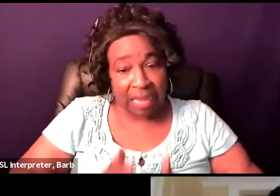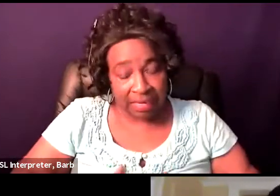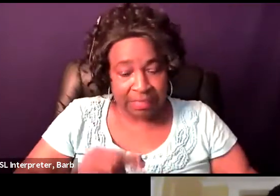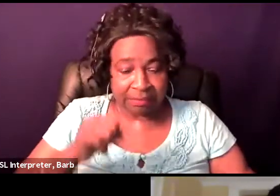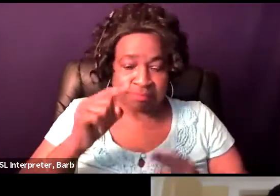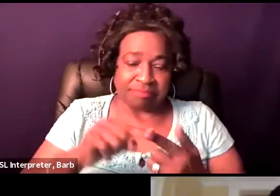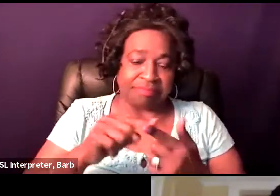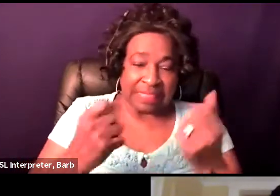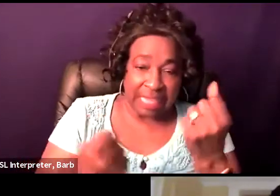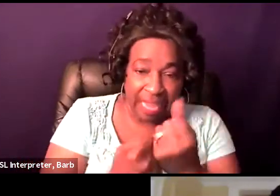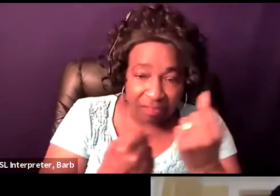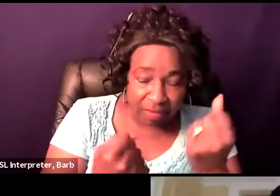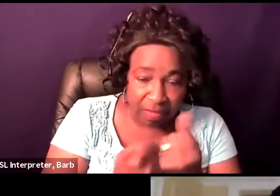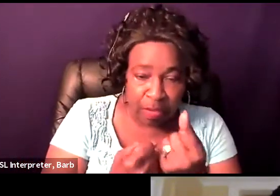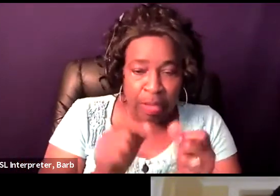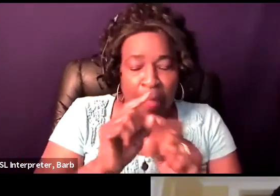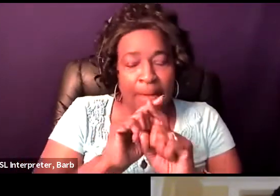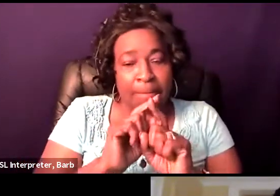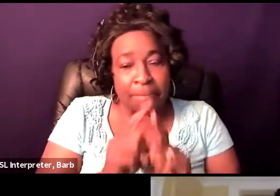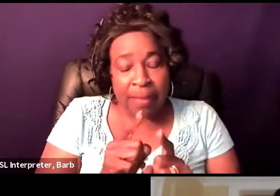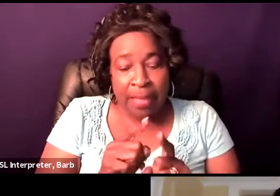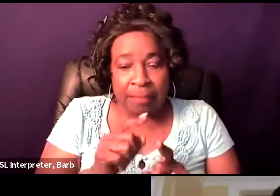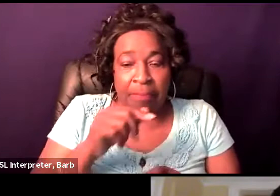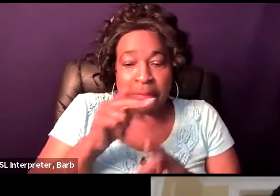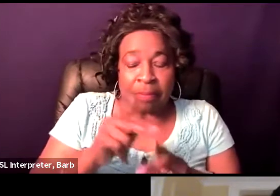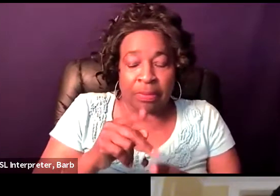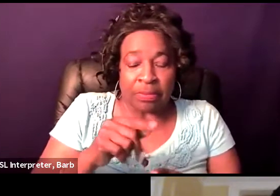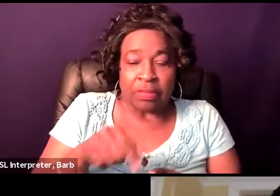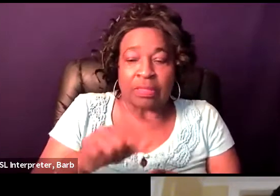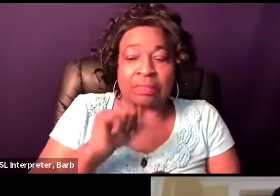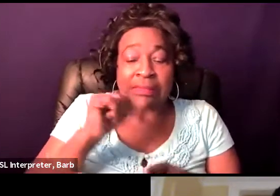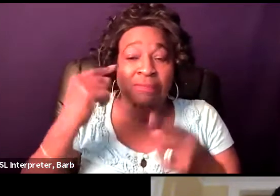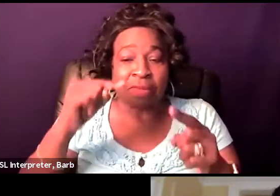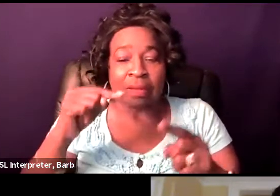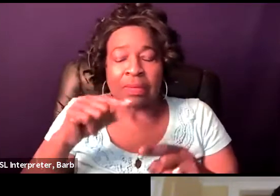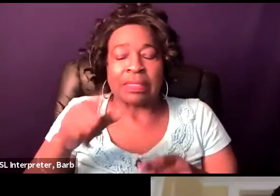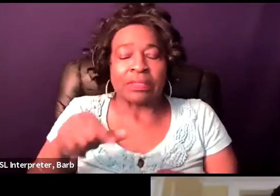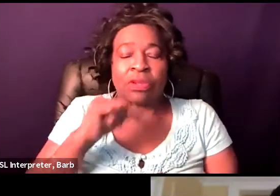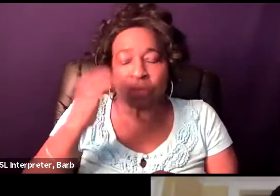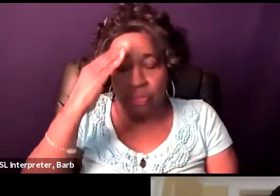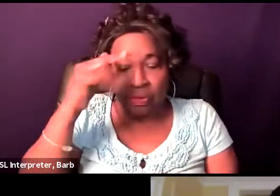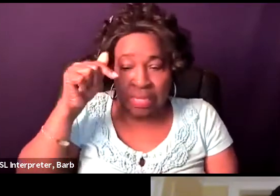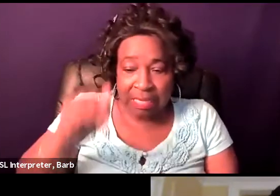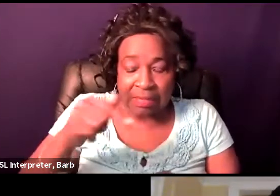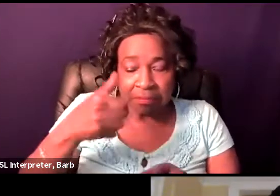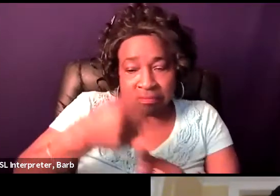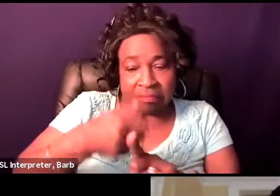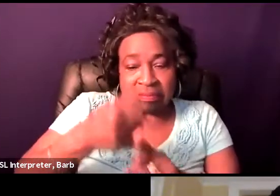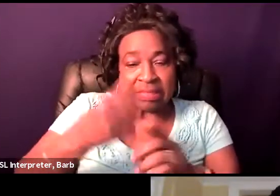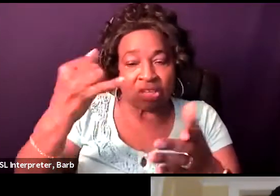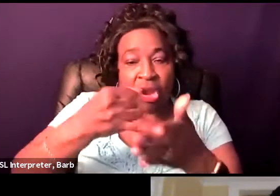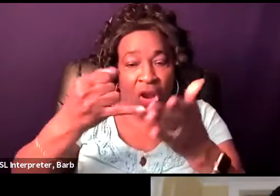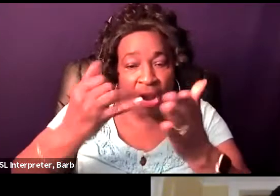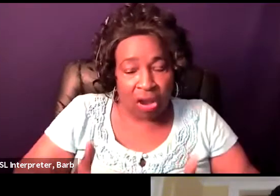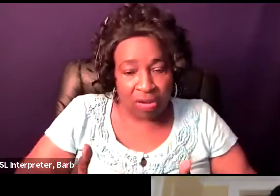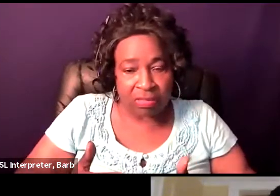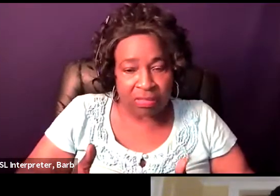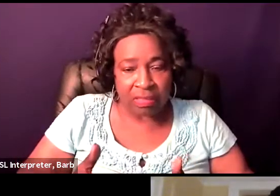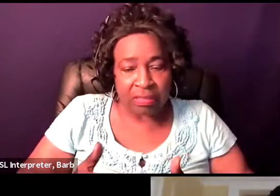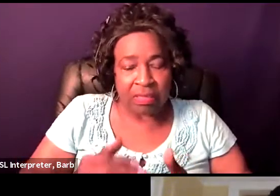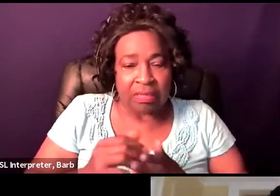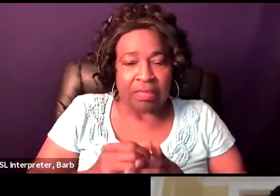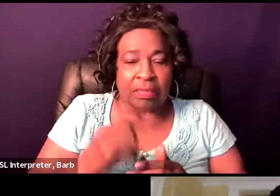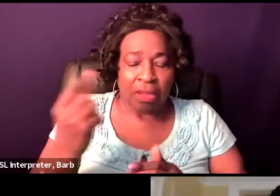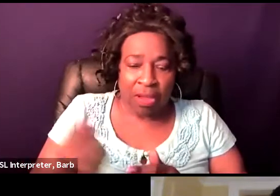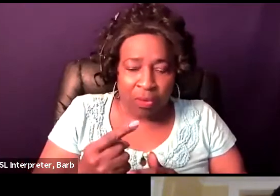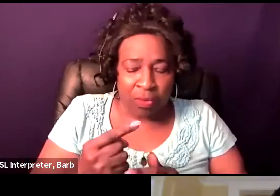advocate, but the lesser known Du Bois is Du Bois the artist. Because increasingly pouring into and thinking about